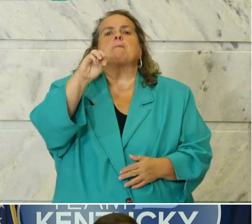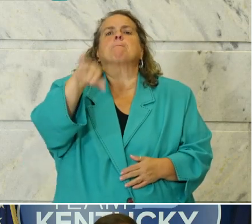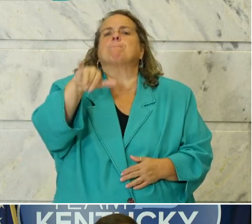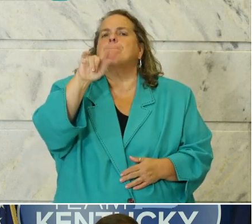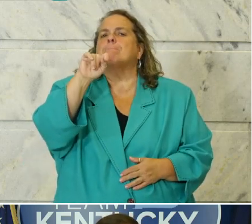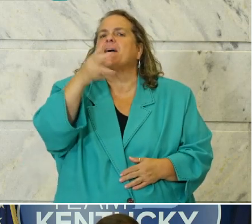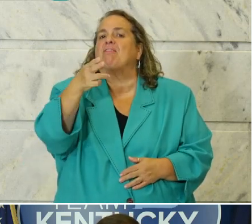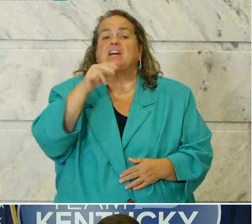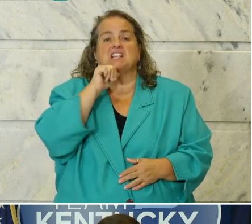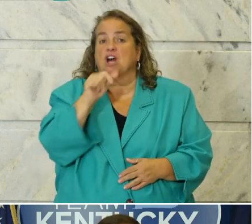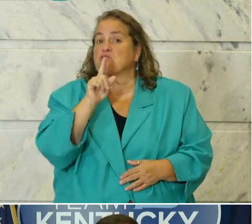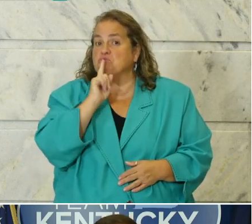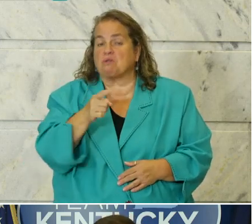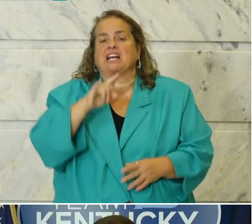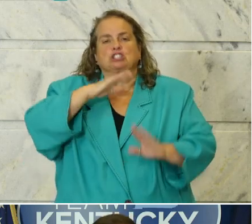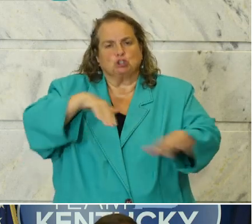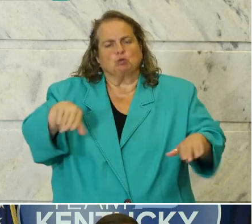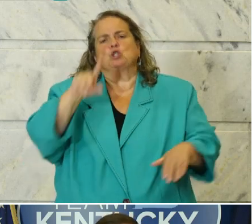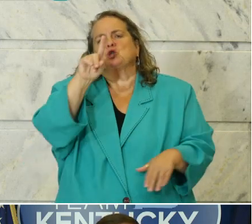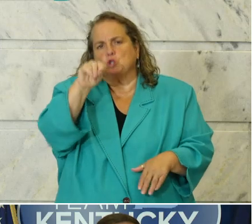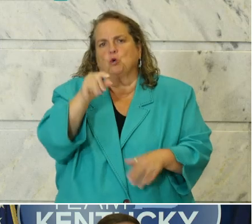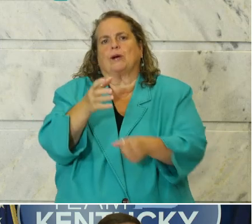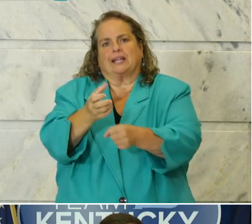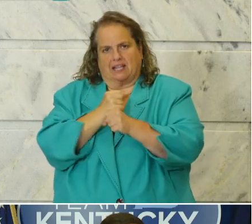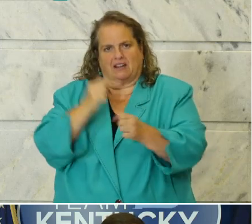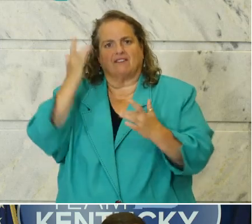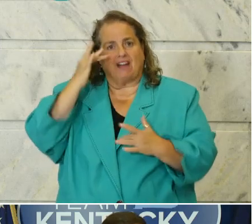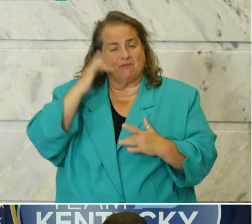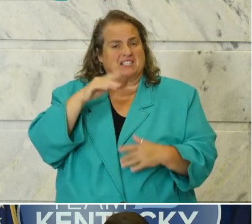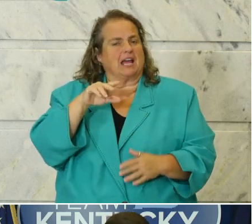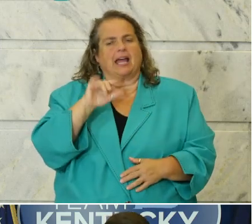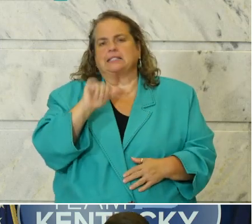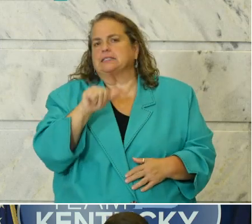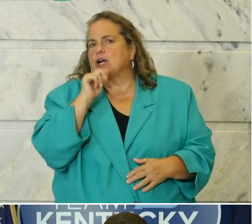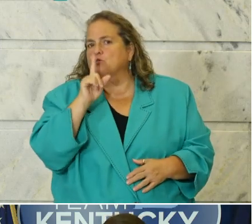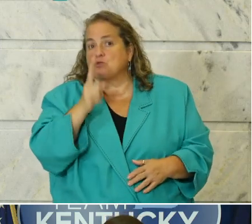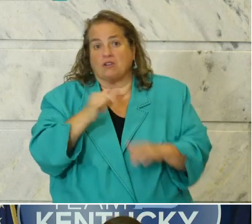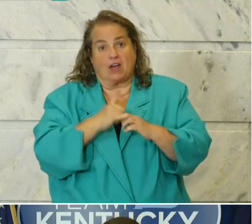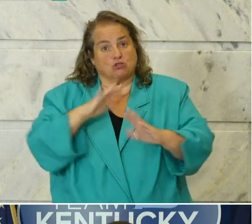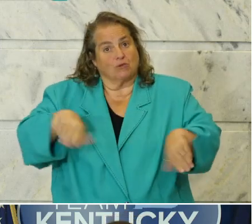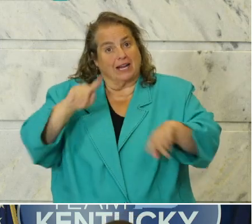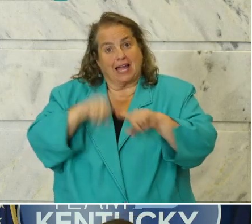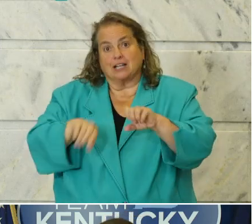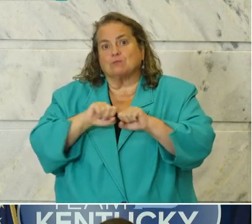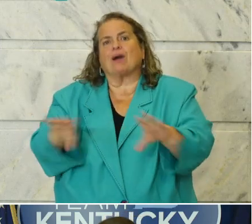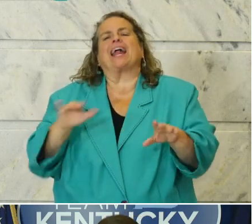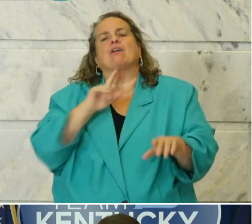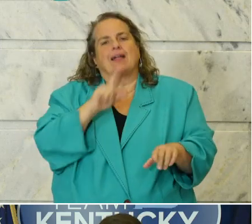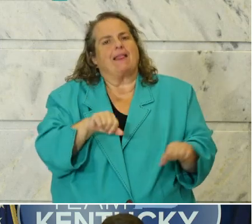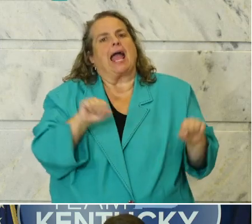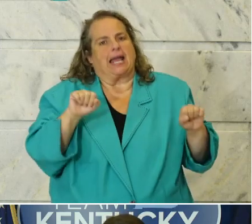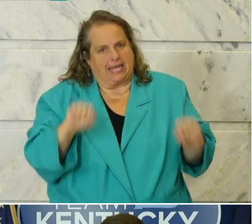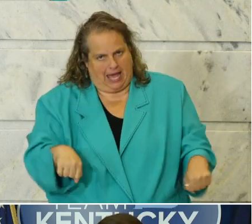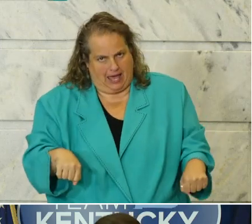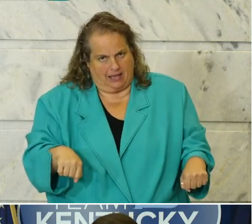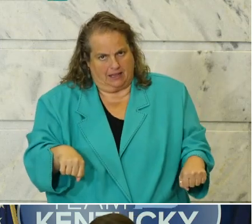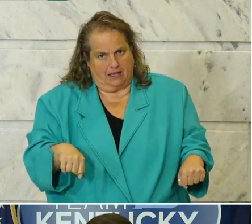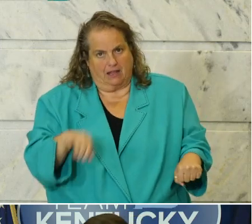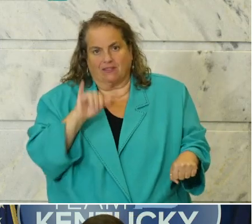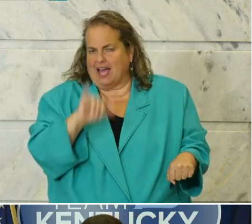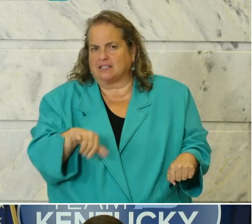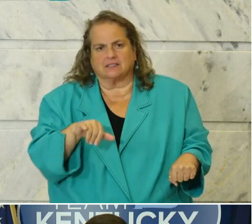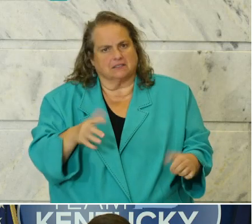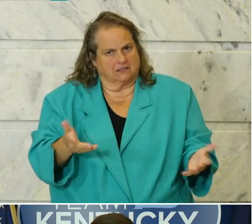this virus. It is a myth that kids cannot spread this virus. And so what we are seeing is